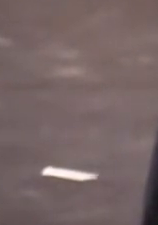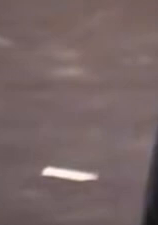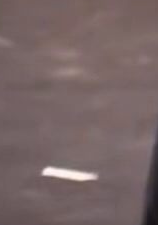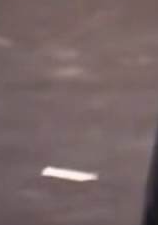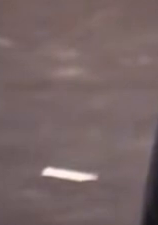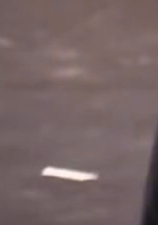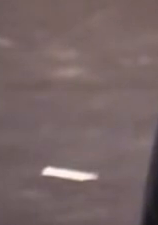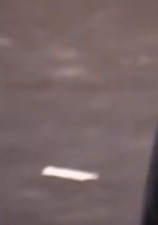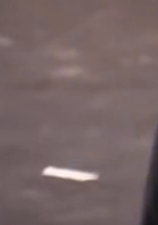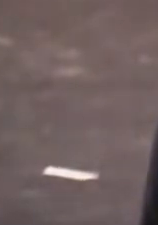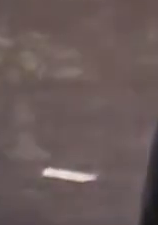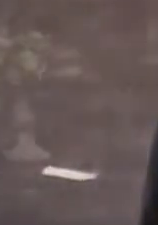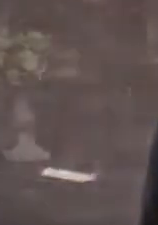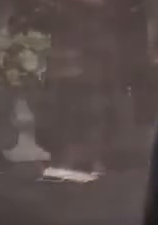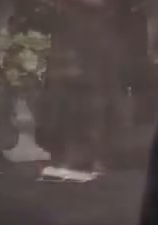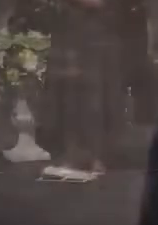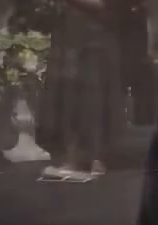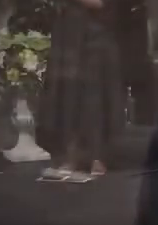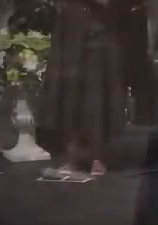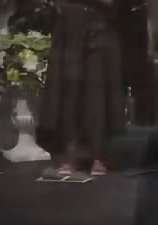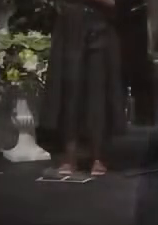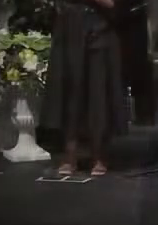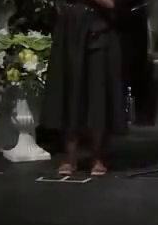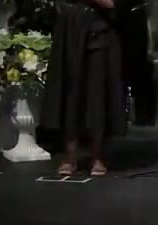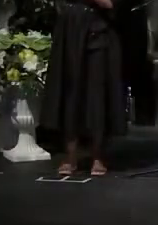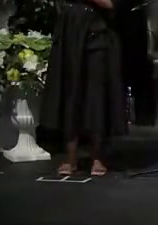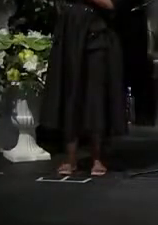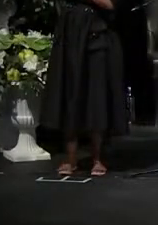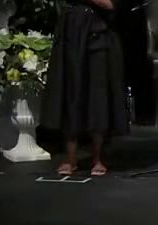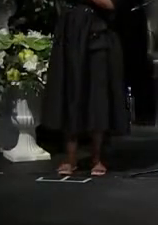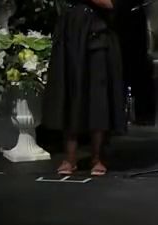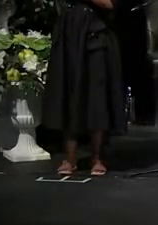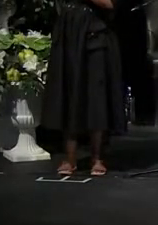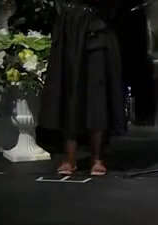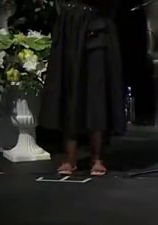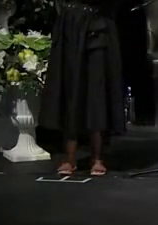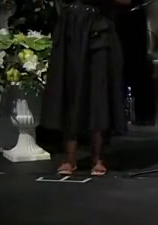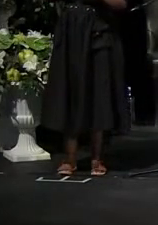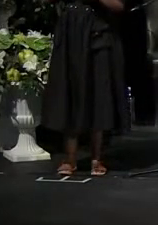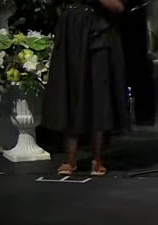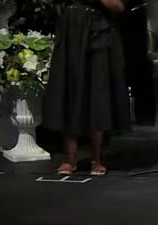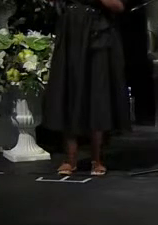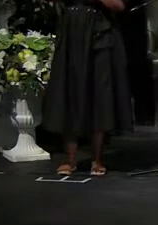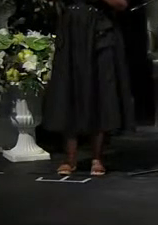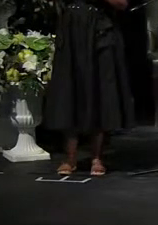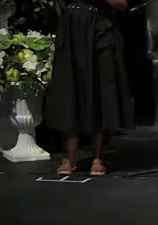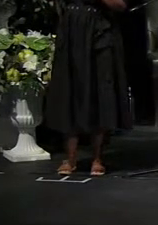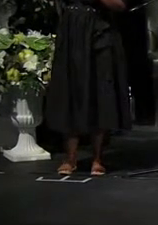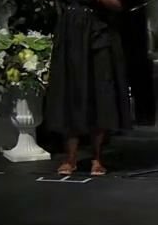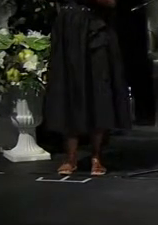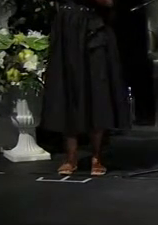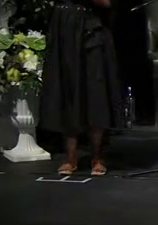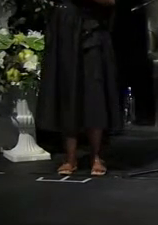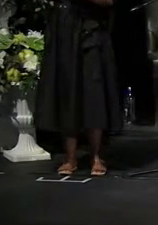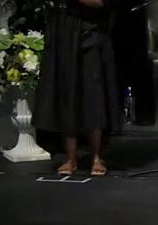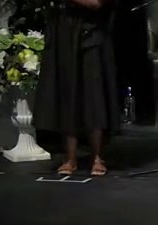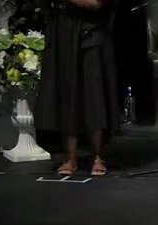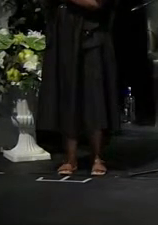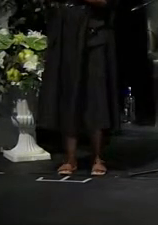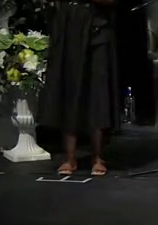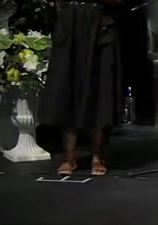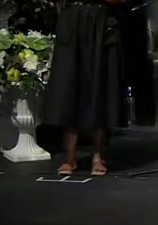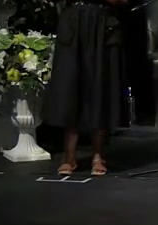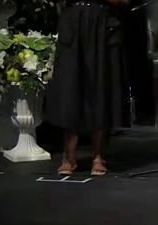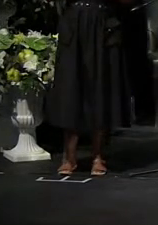and our indigenous knowledge systems have recognized this all along we are part